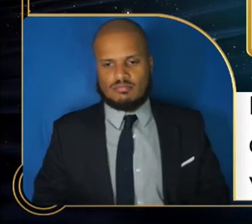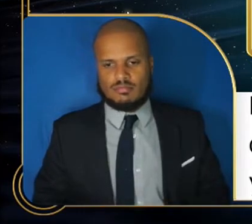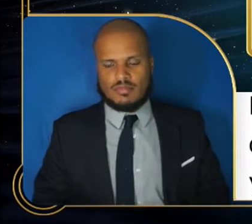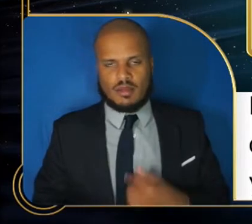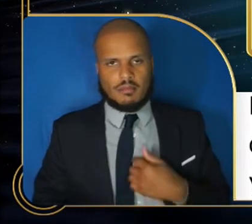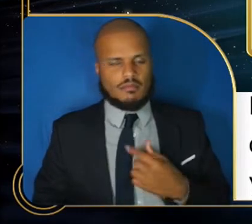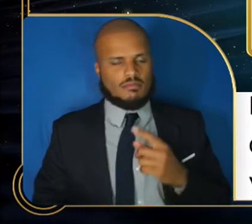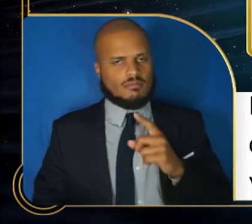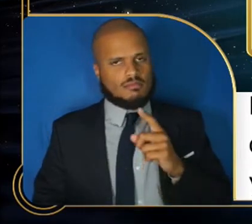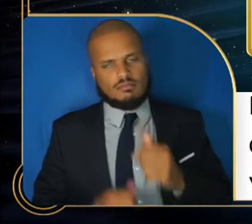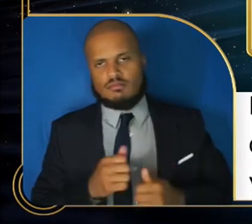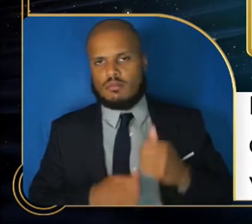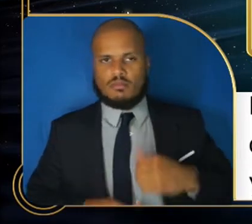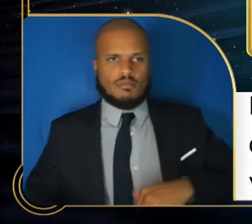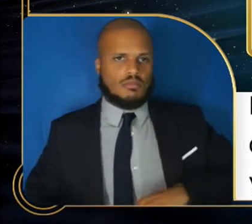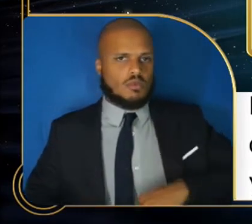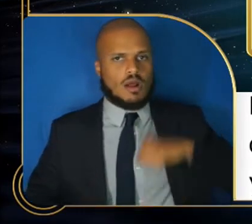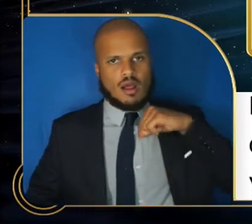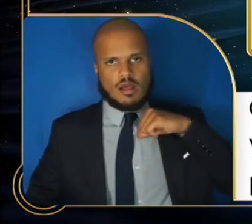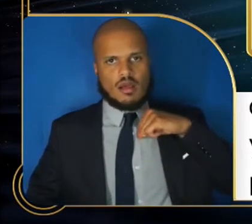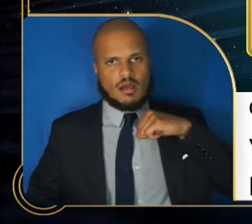proud of having done.